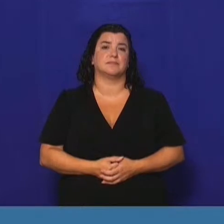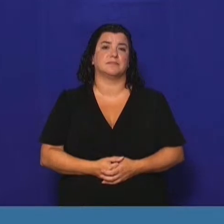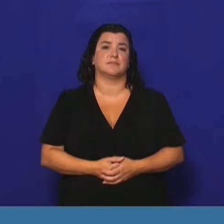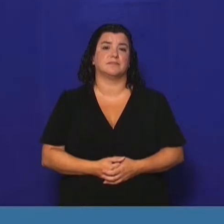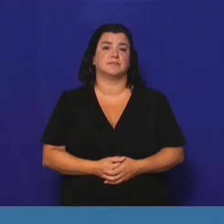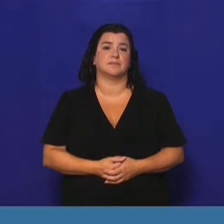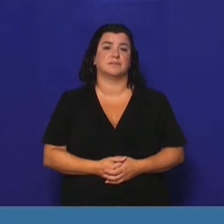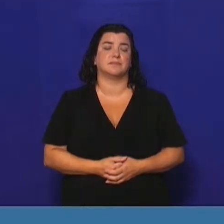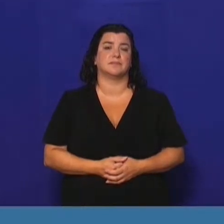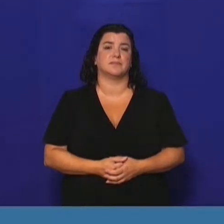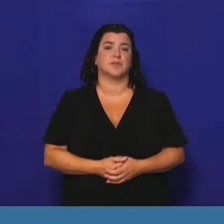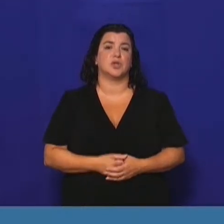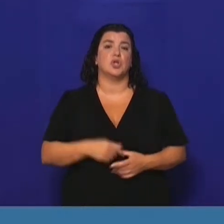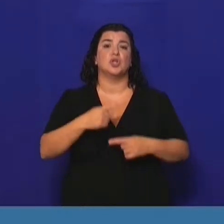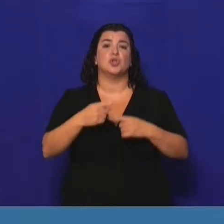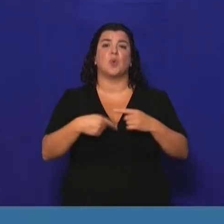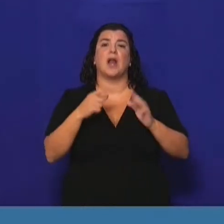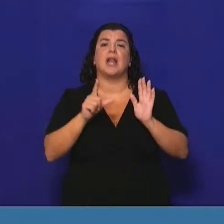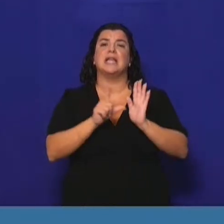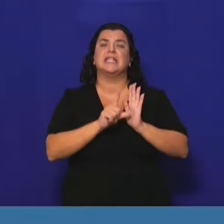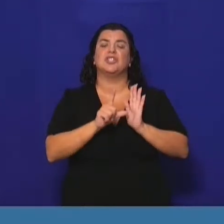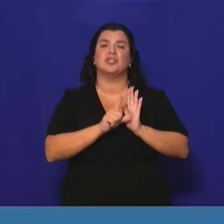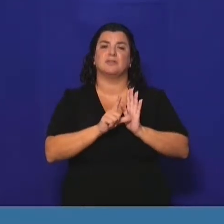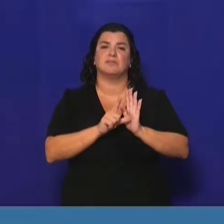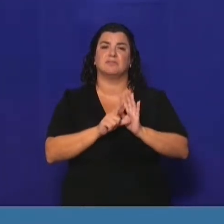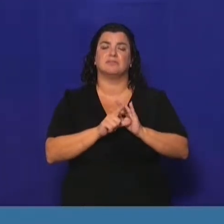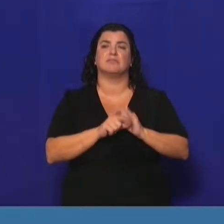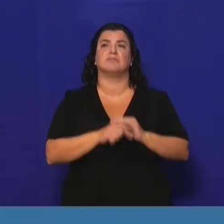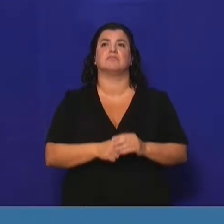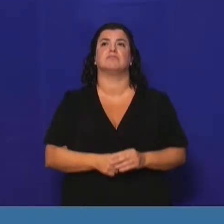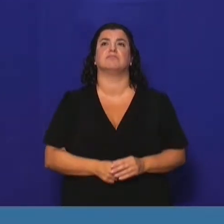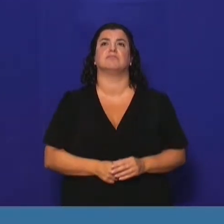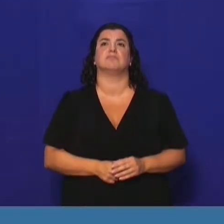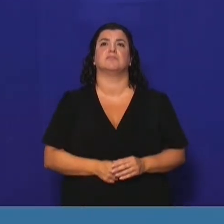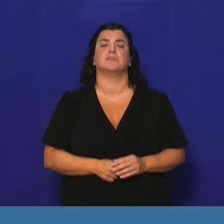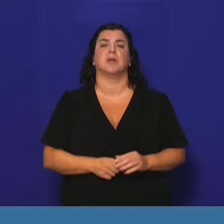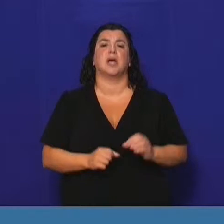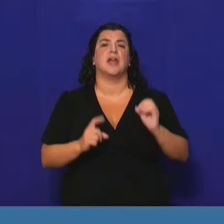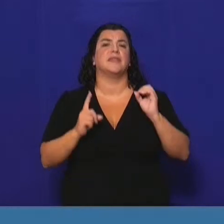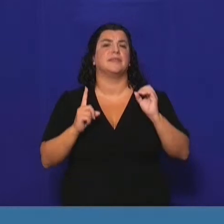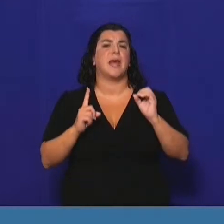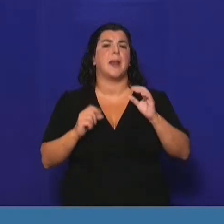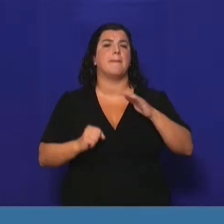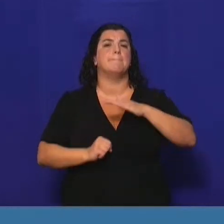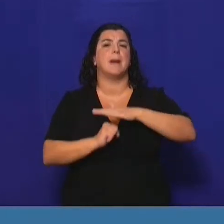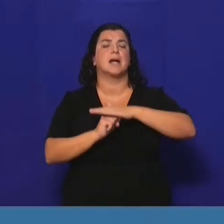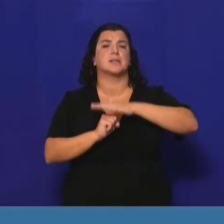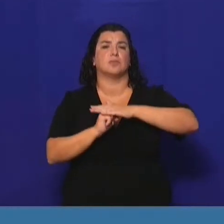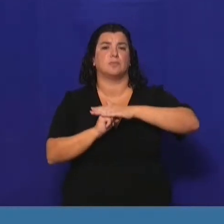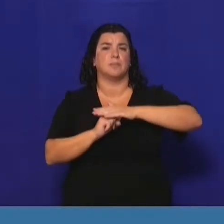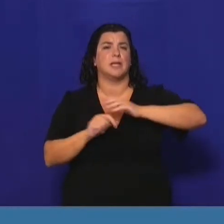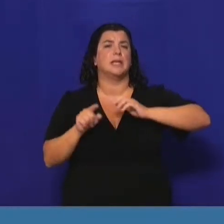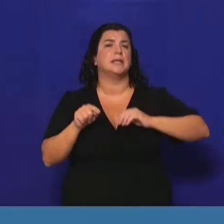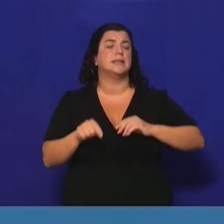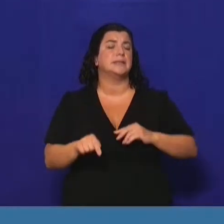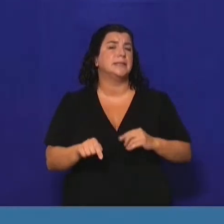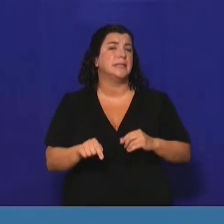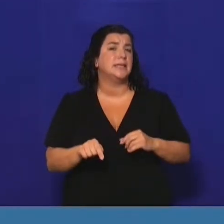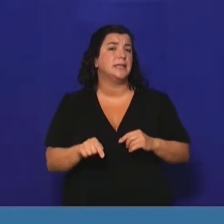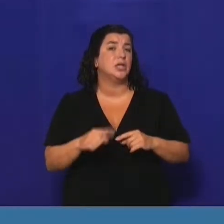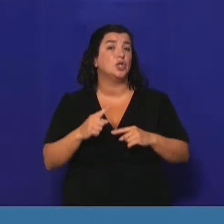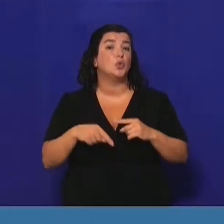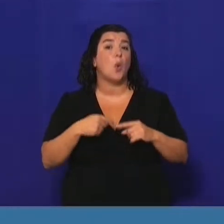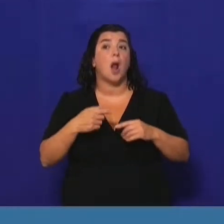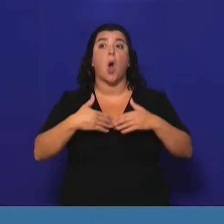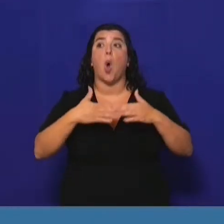il-punt tal-liġi fejn ġiet amendata għal 10 persuni, dik tajb niftakru li dik tapplika għal open